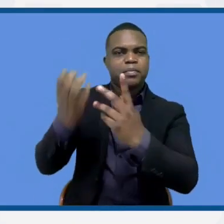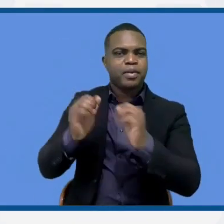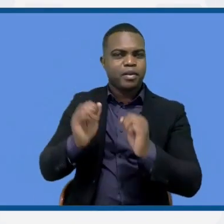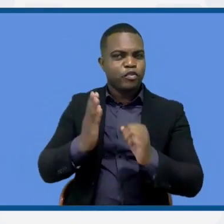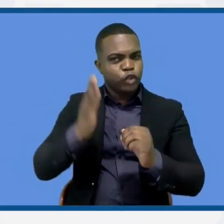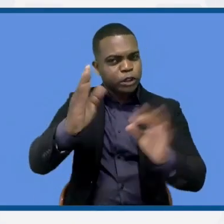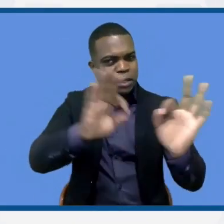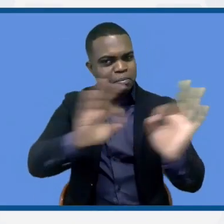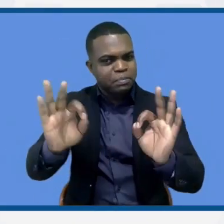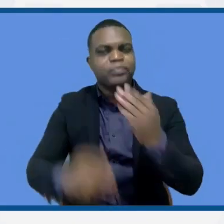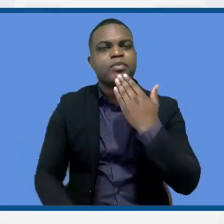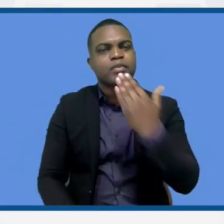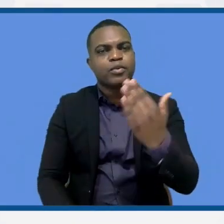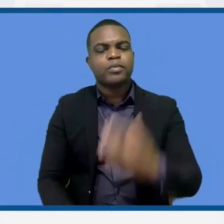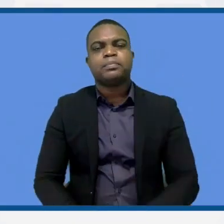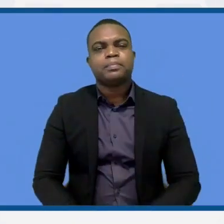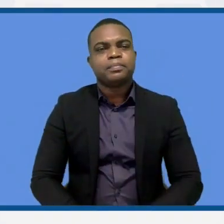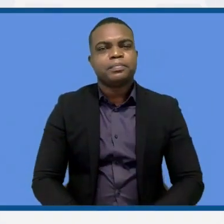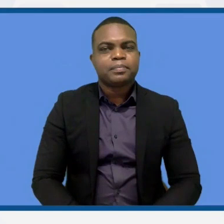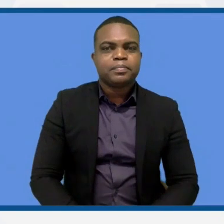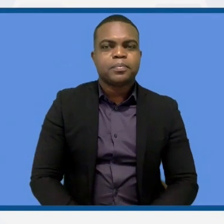Thank you very much, doctora Albitrio.